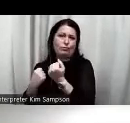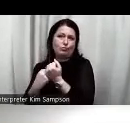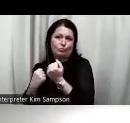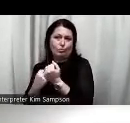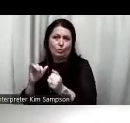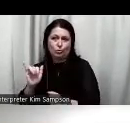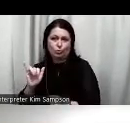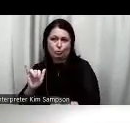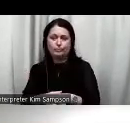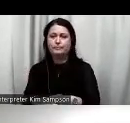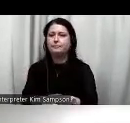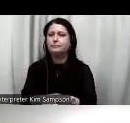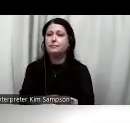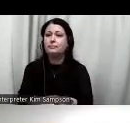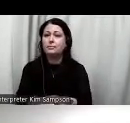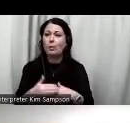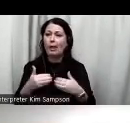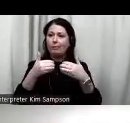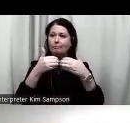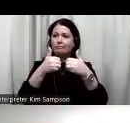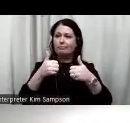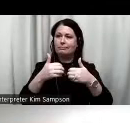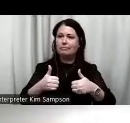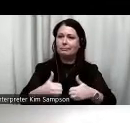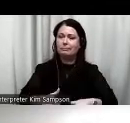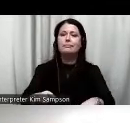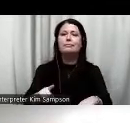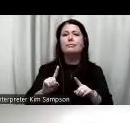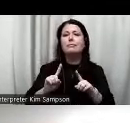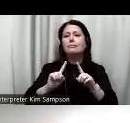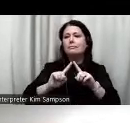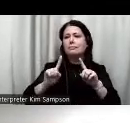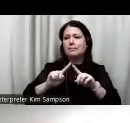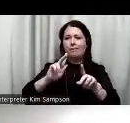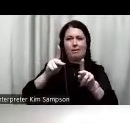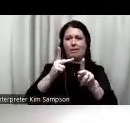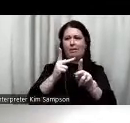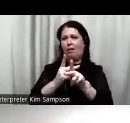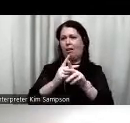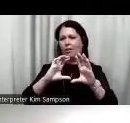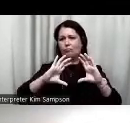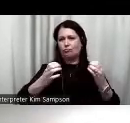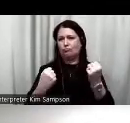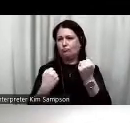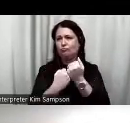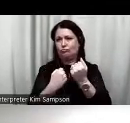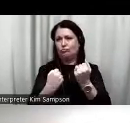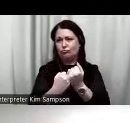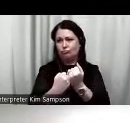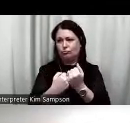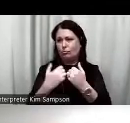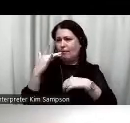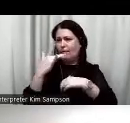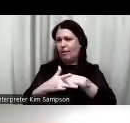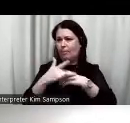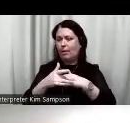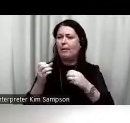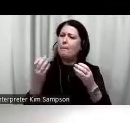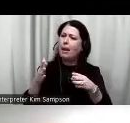So I wanted to kind of break down, there are many different types of support groups that exist. A lot of these